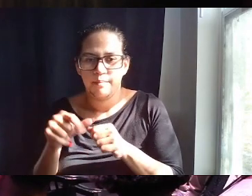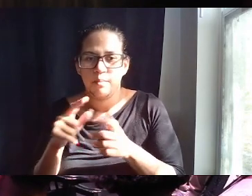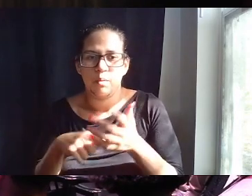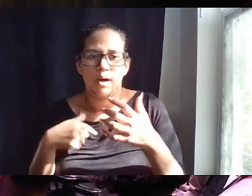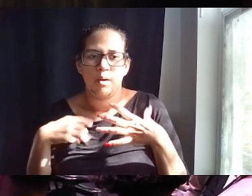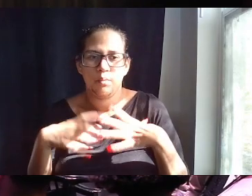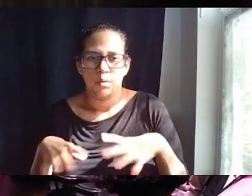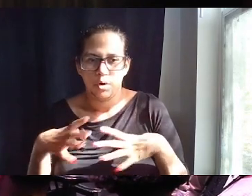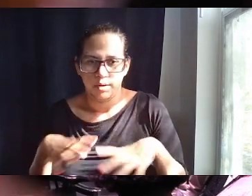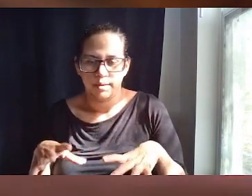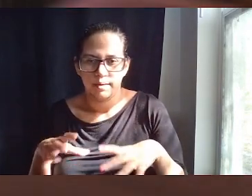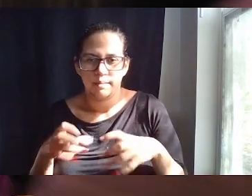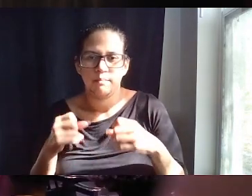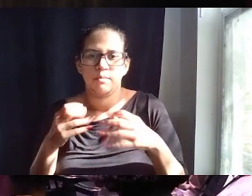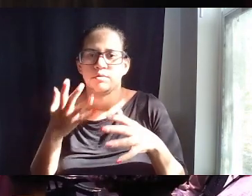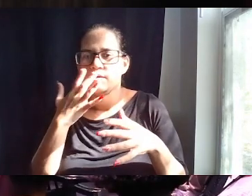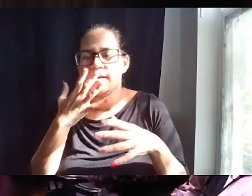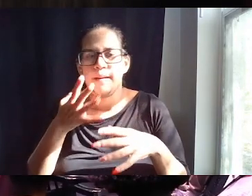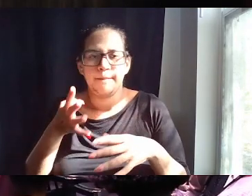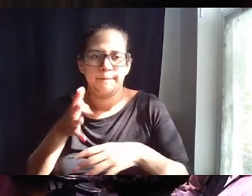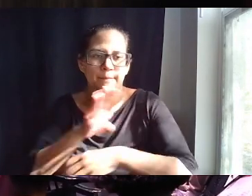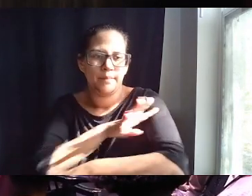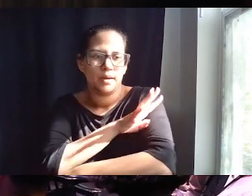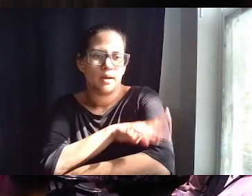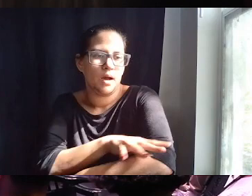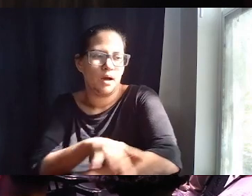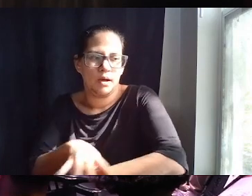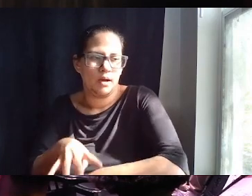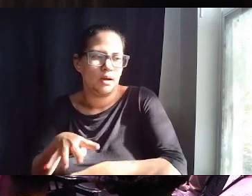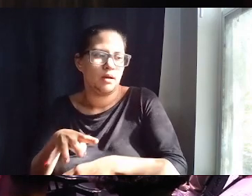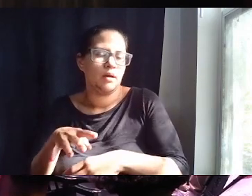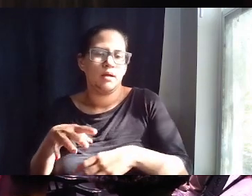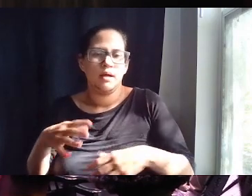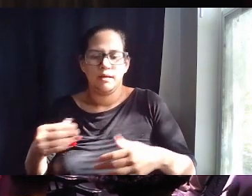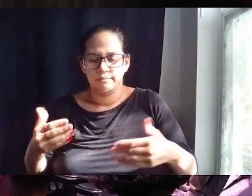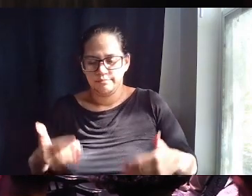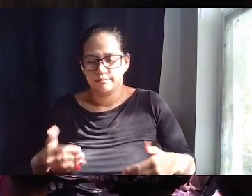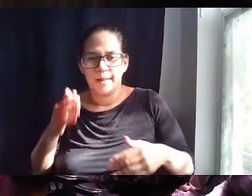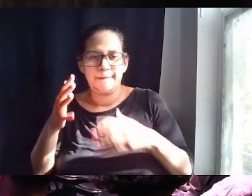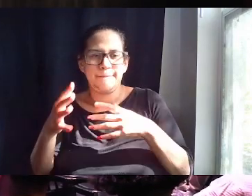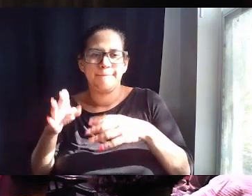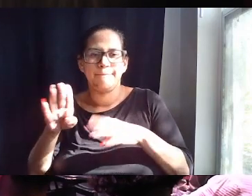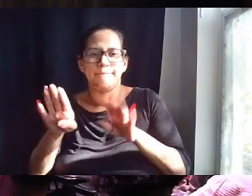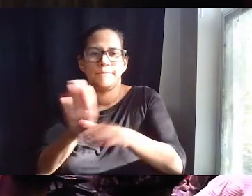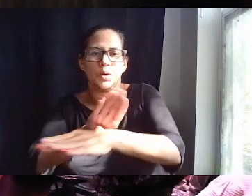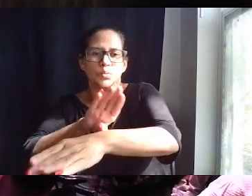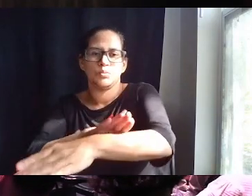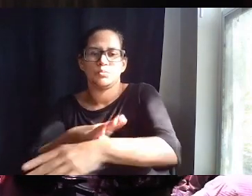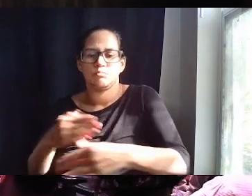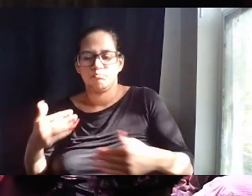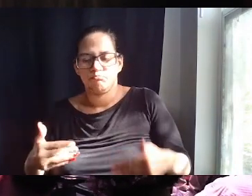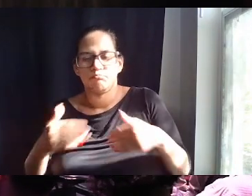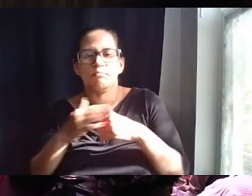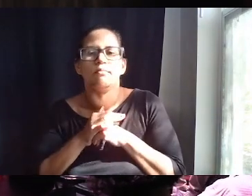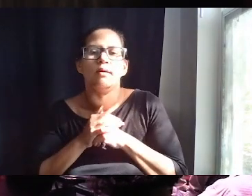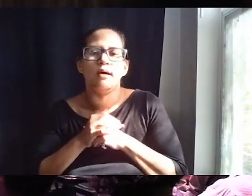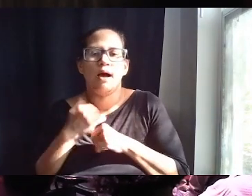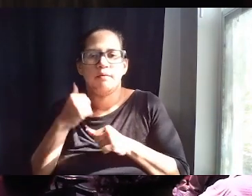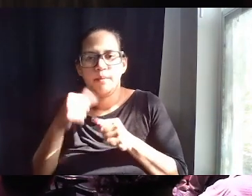multicolored peacock feather dress and thigh-high gray suede boots. I remember I was late, como